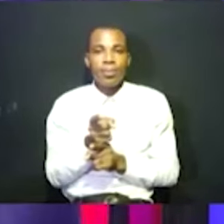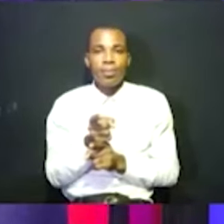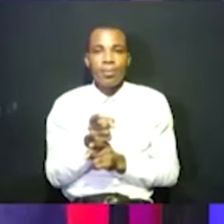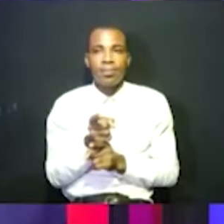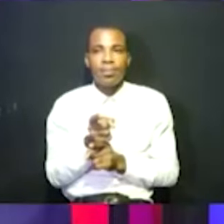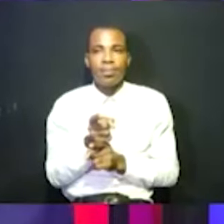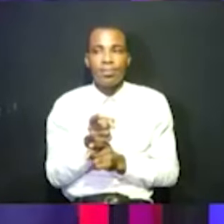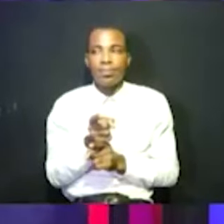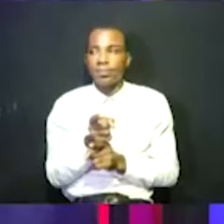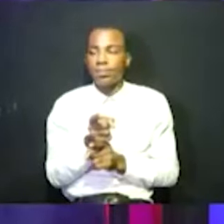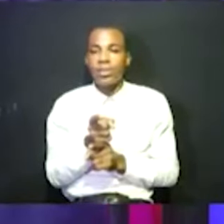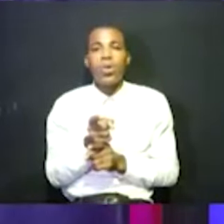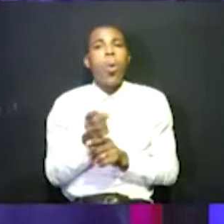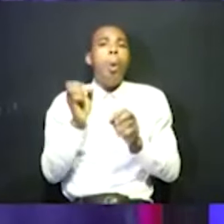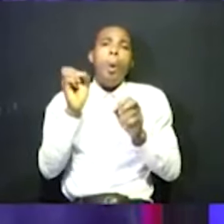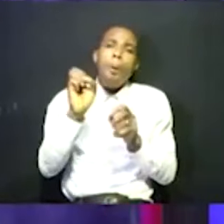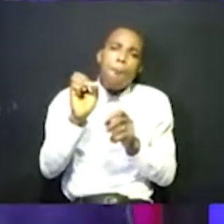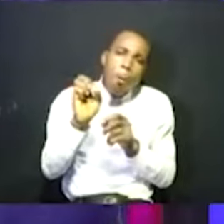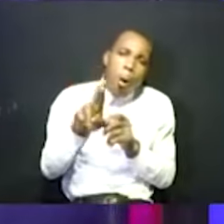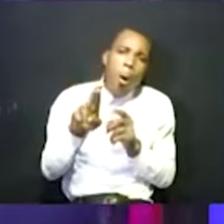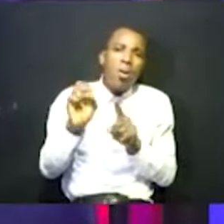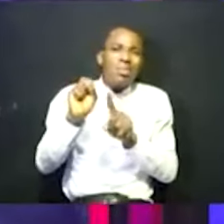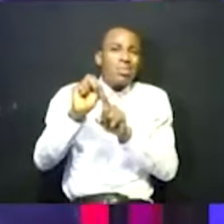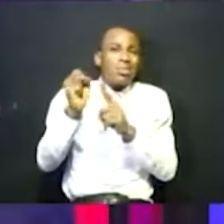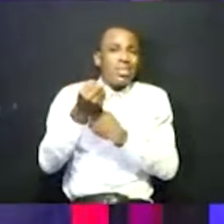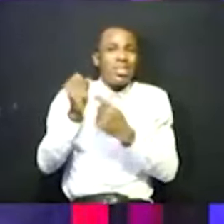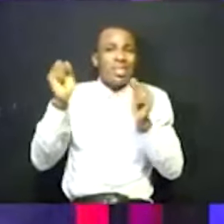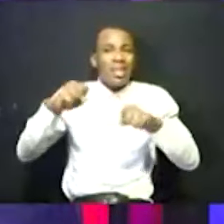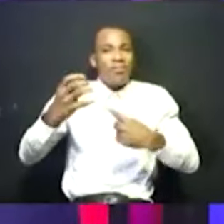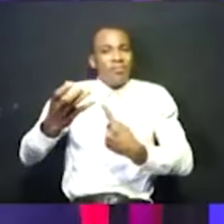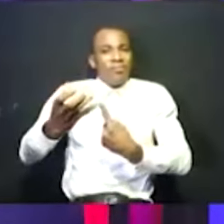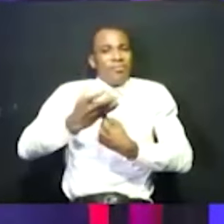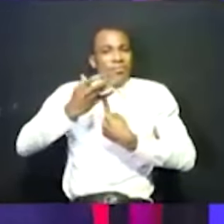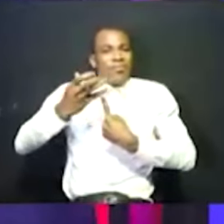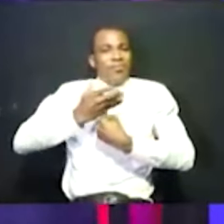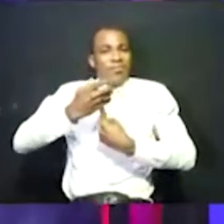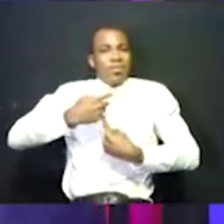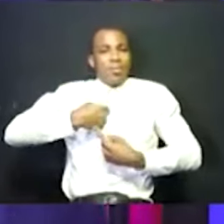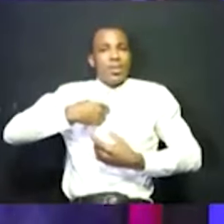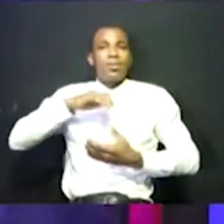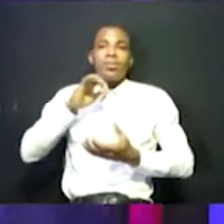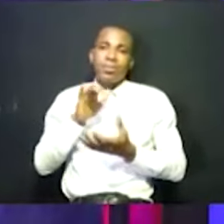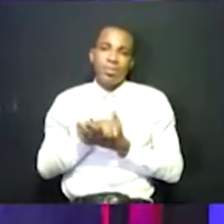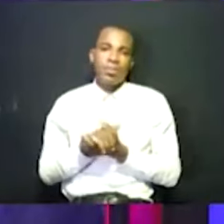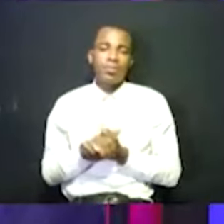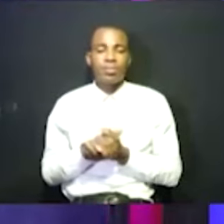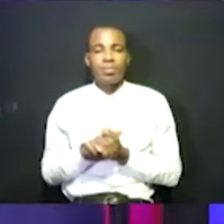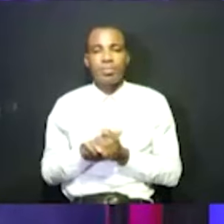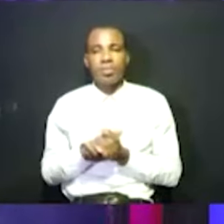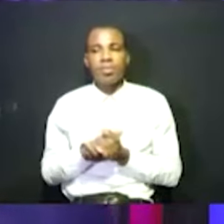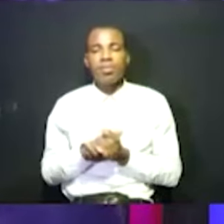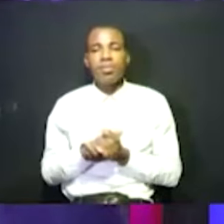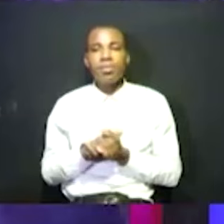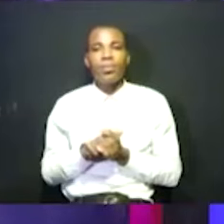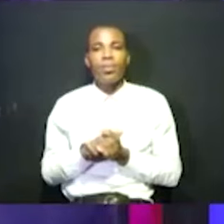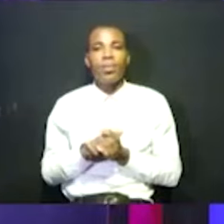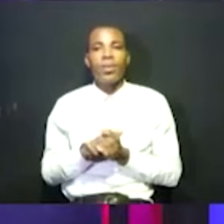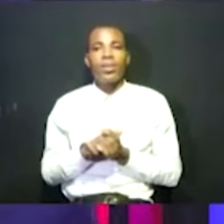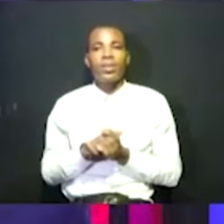wura awariem. Or society could force her to marry. Ana se nipa atwa ne ho ahia no ebe hye no se onko